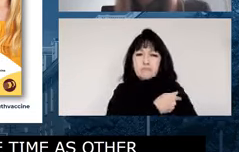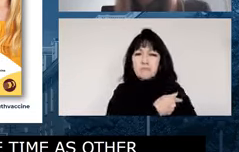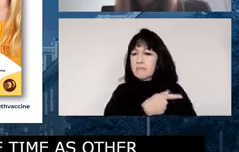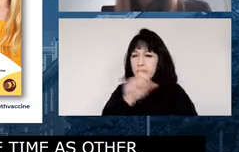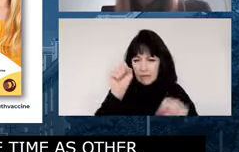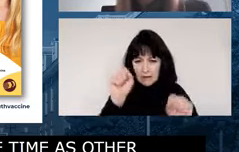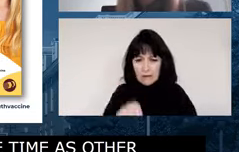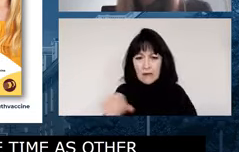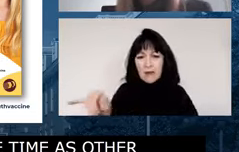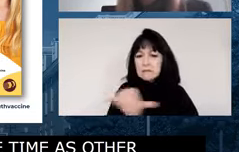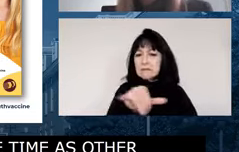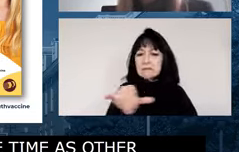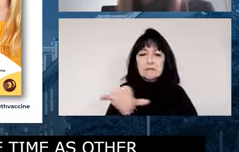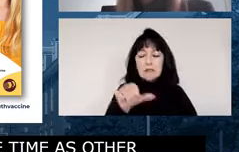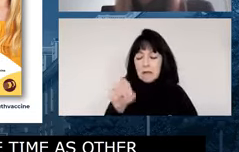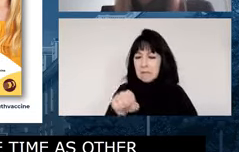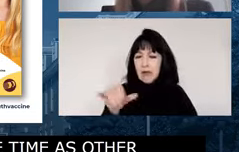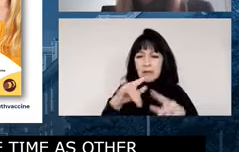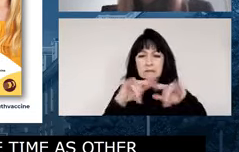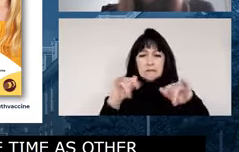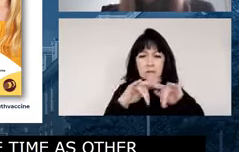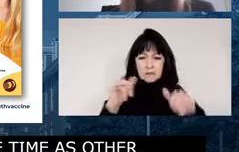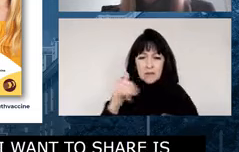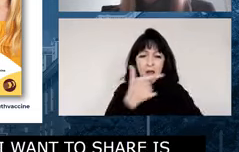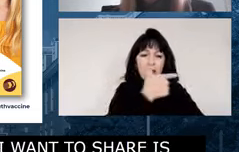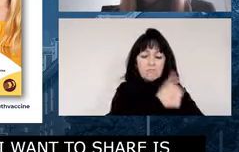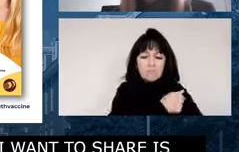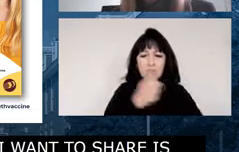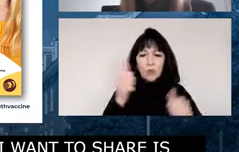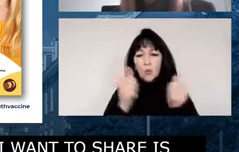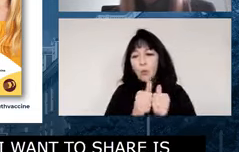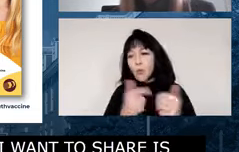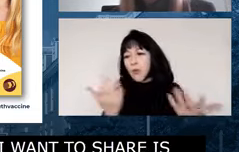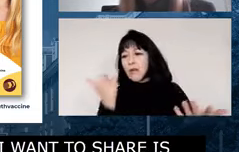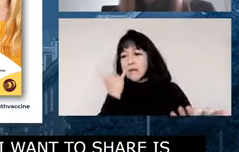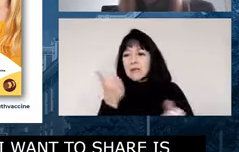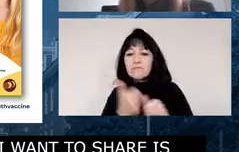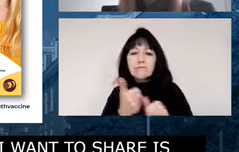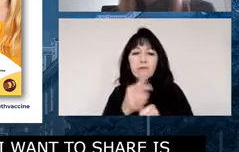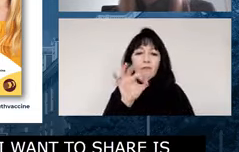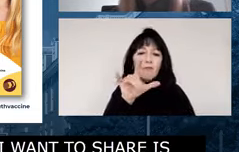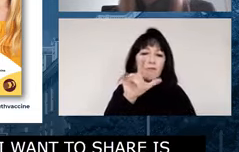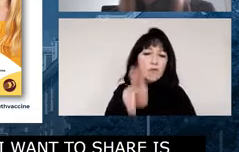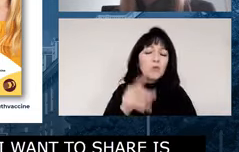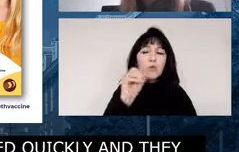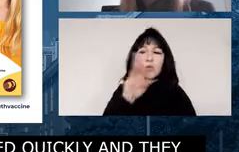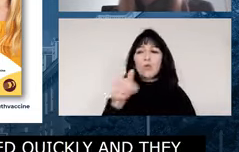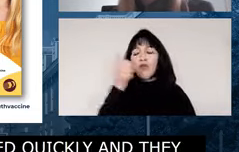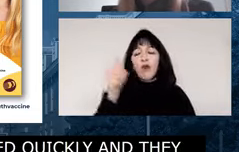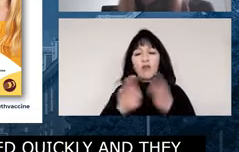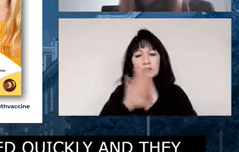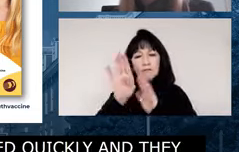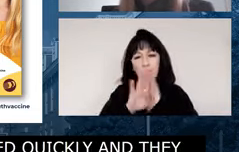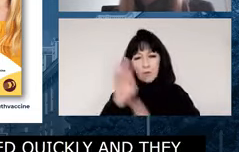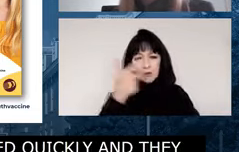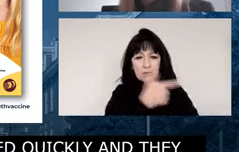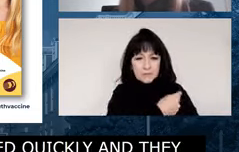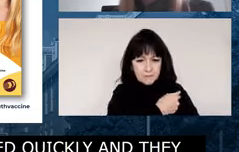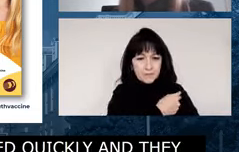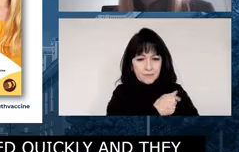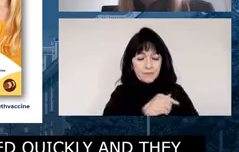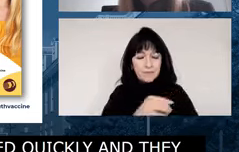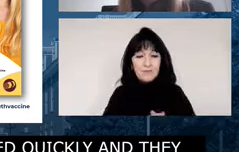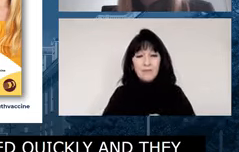2 years into COVID vaccine research, which was built on a vaccine that had previously been in development for